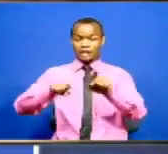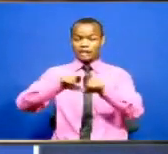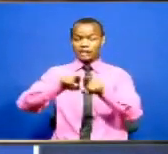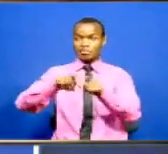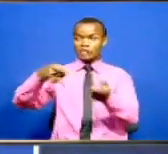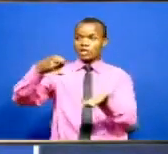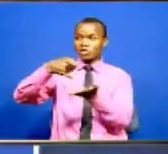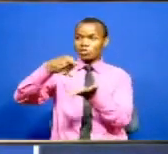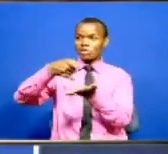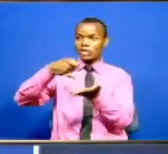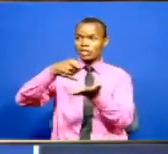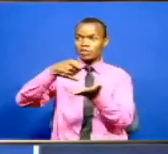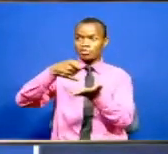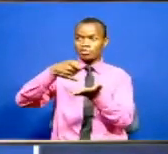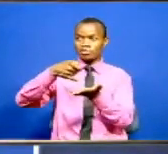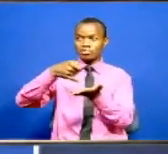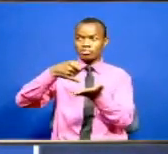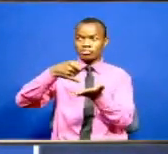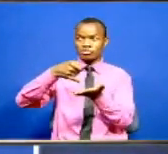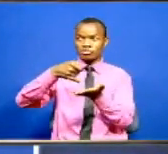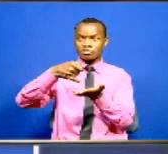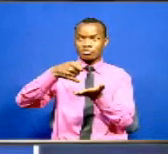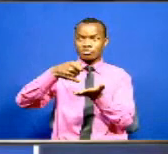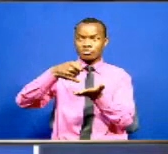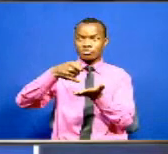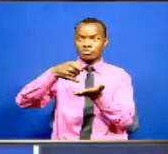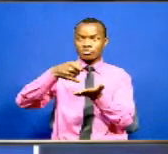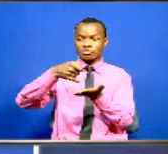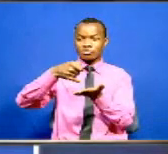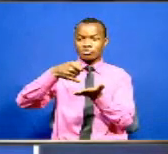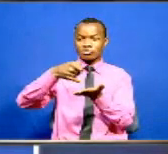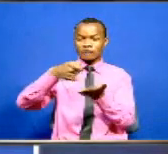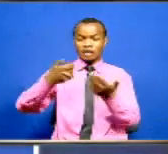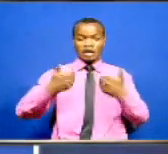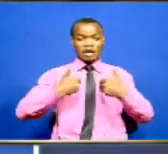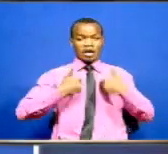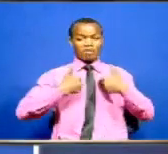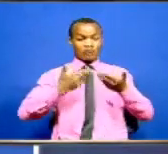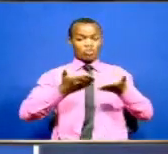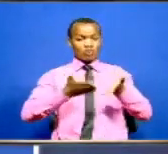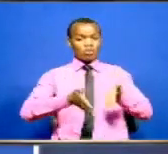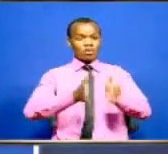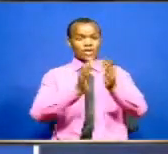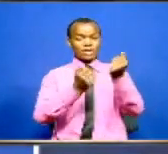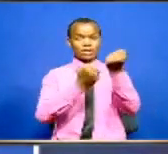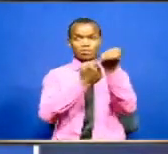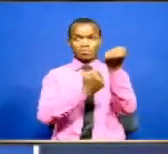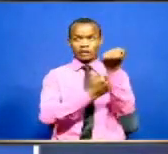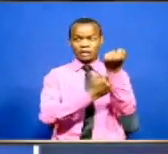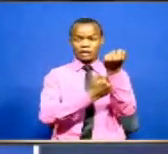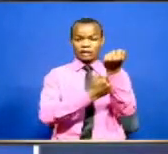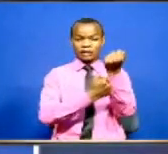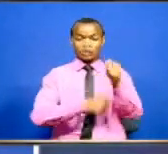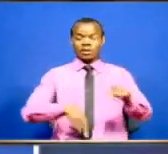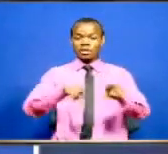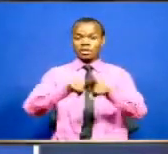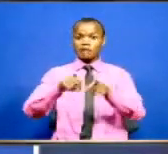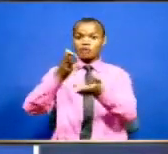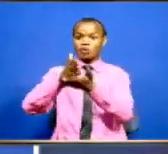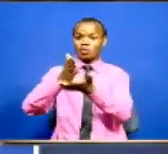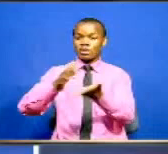creating the entire, you know, chain of support, and also because that's where the